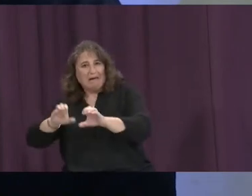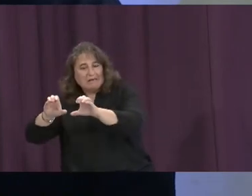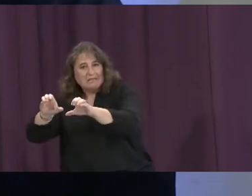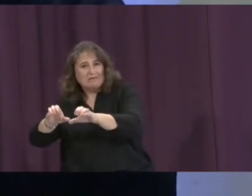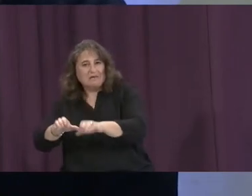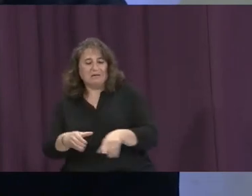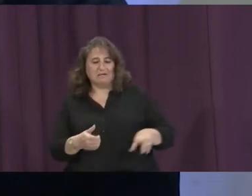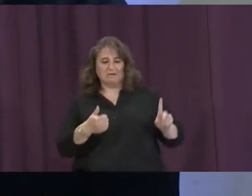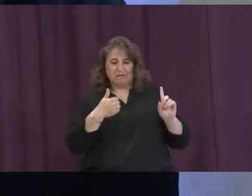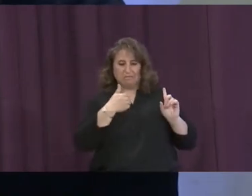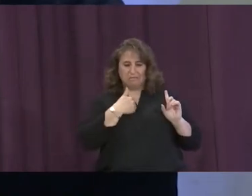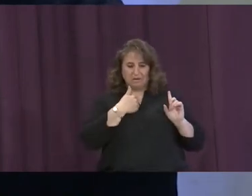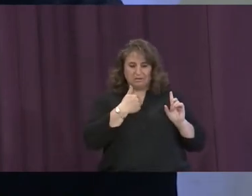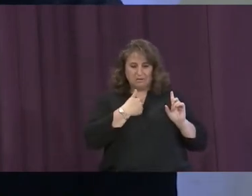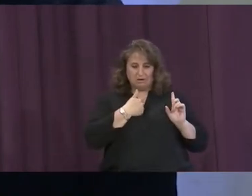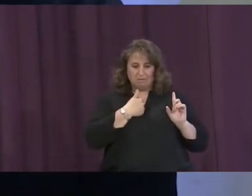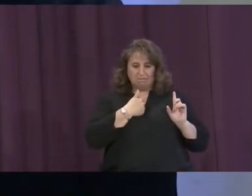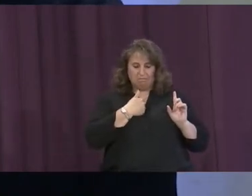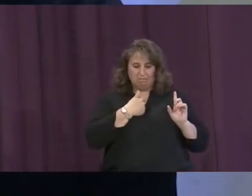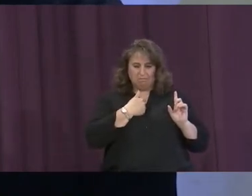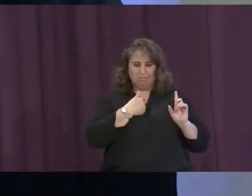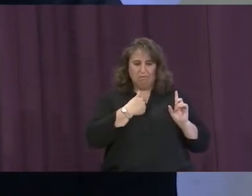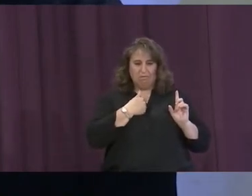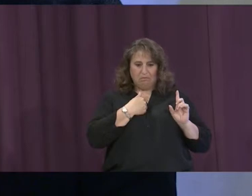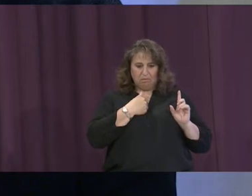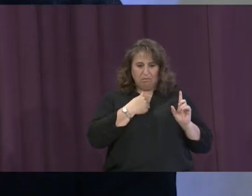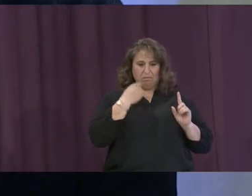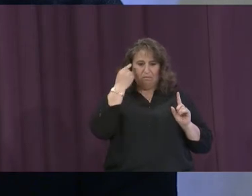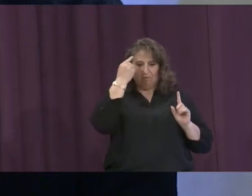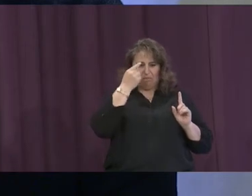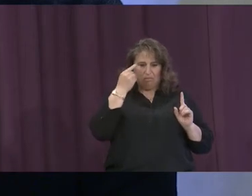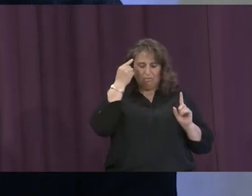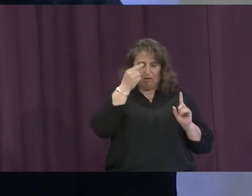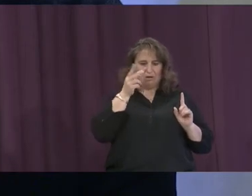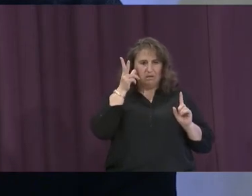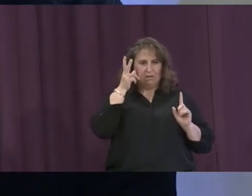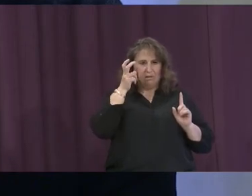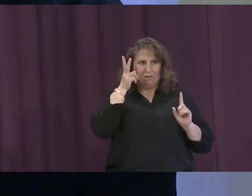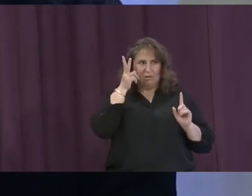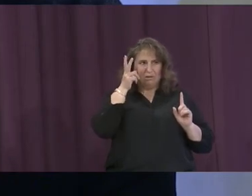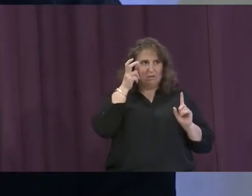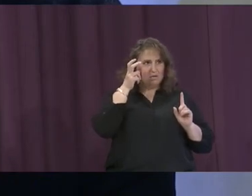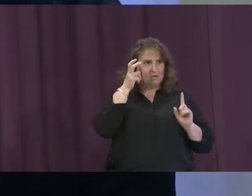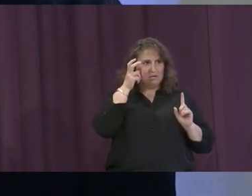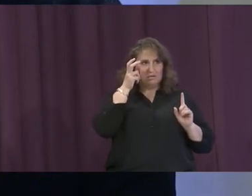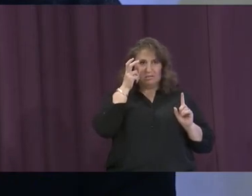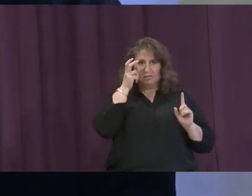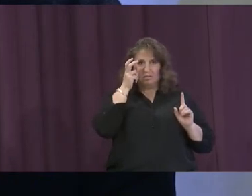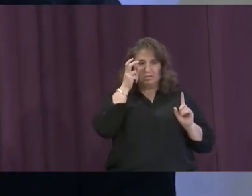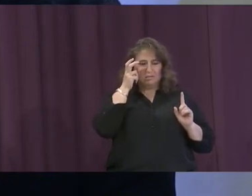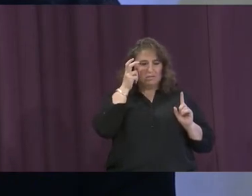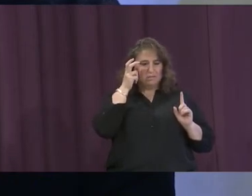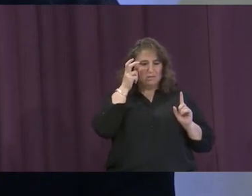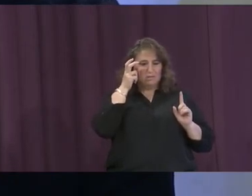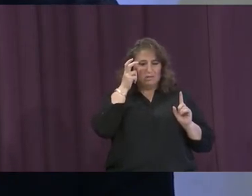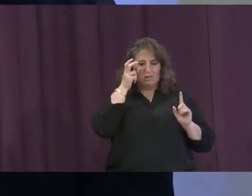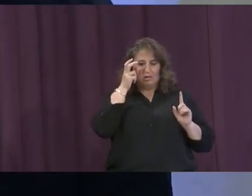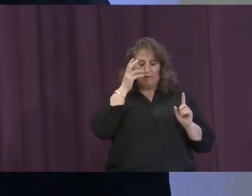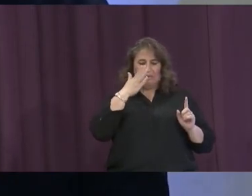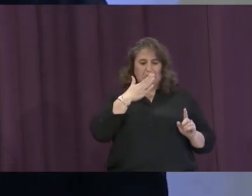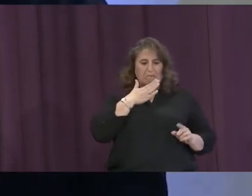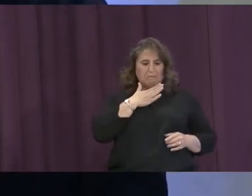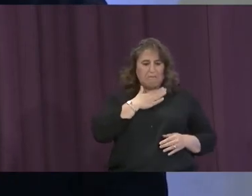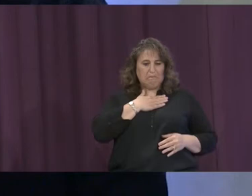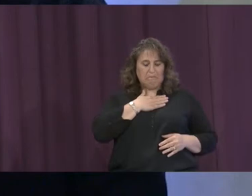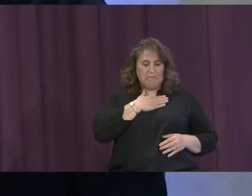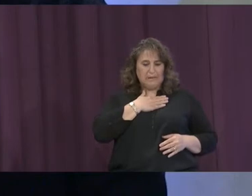and so, um, that I remember sitting there, listening to that going, just having a very, um,